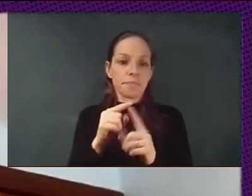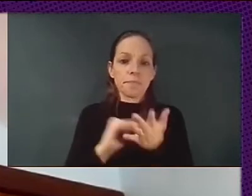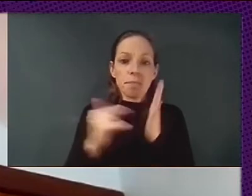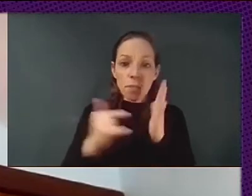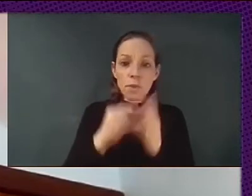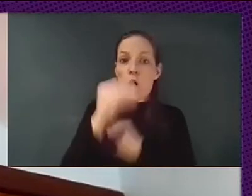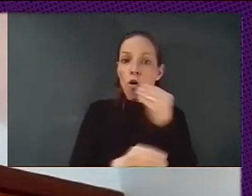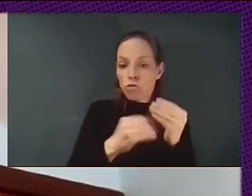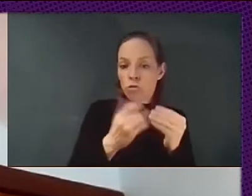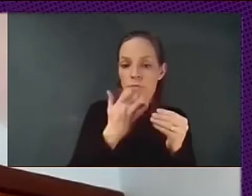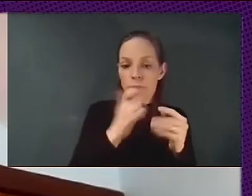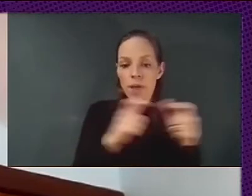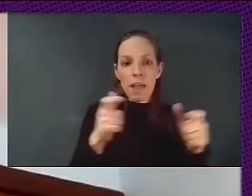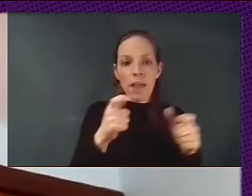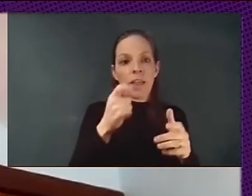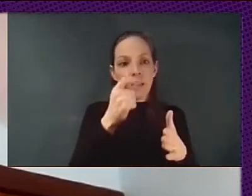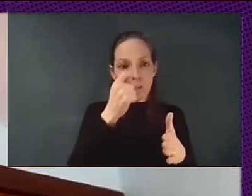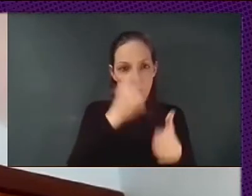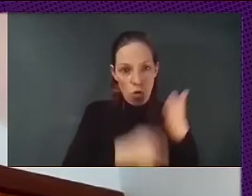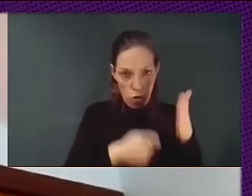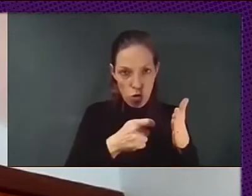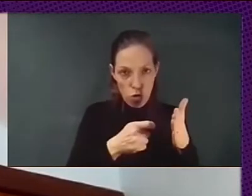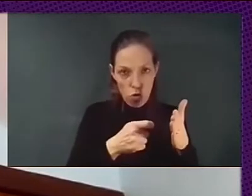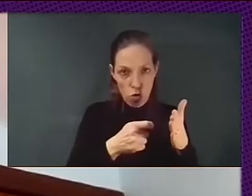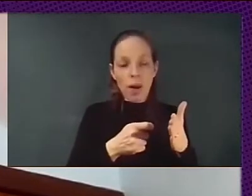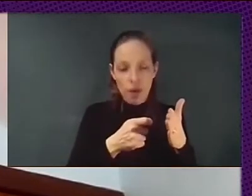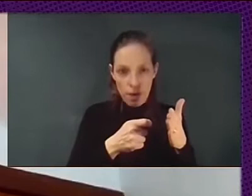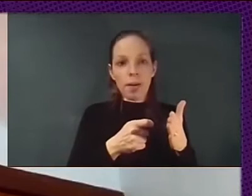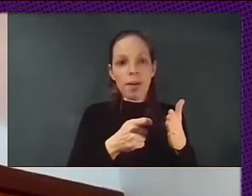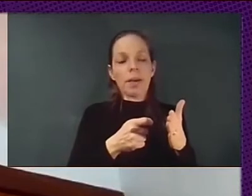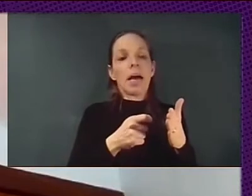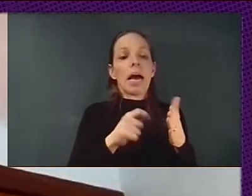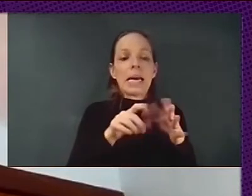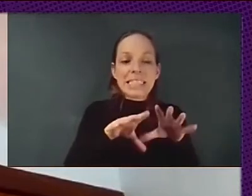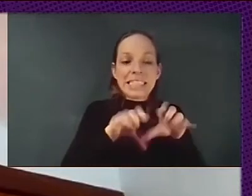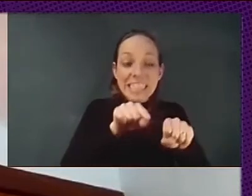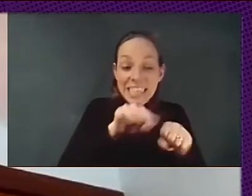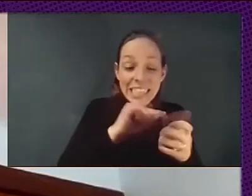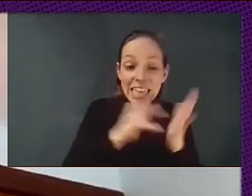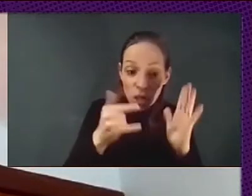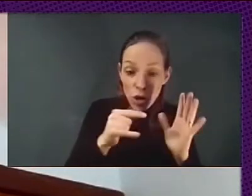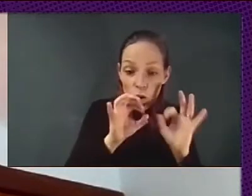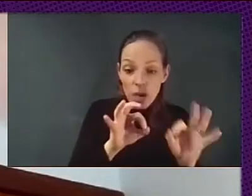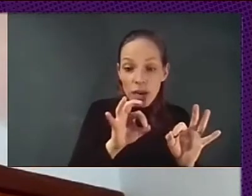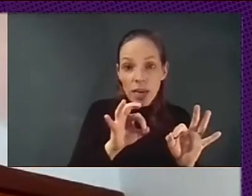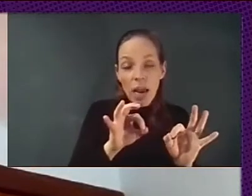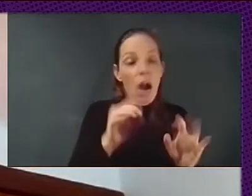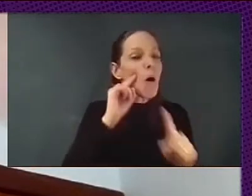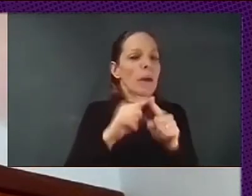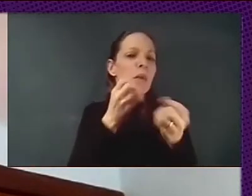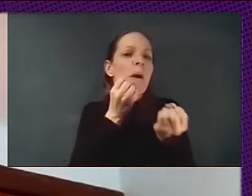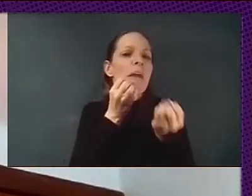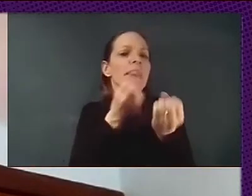network is running, is reserving a portion of their hard drive, which is storing data from the network. So the data storage